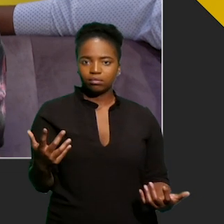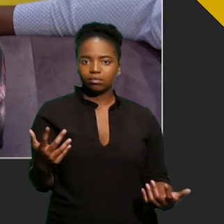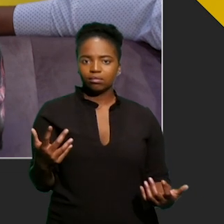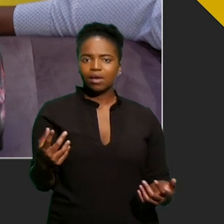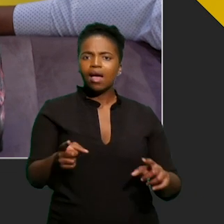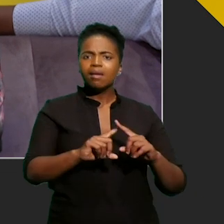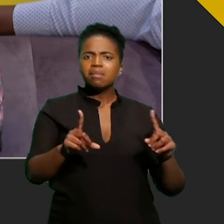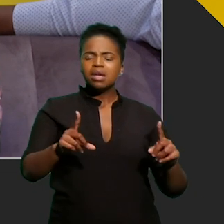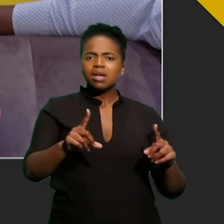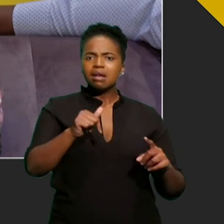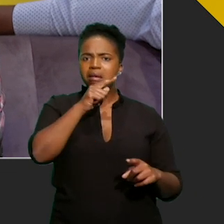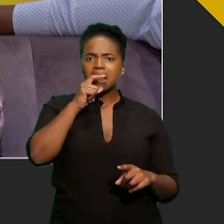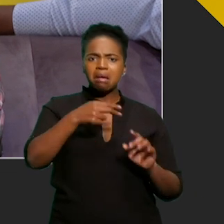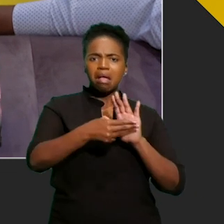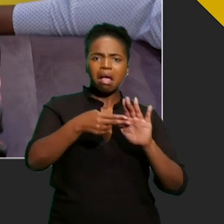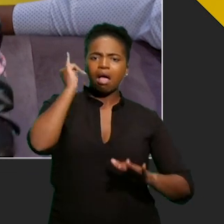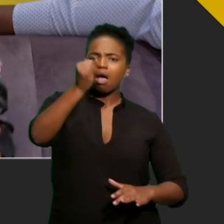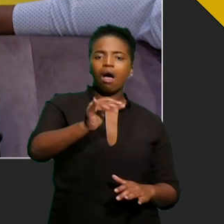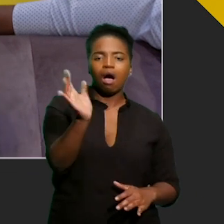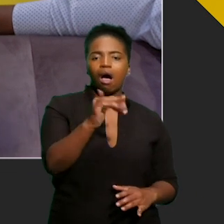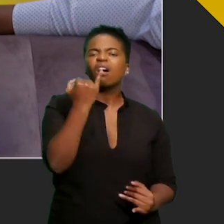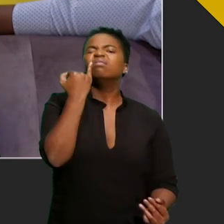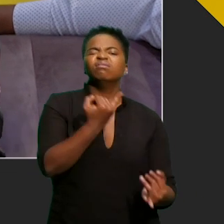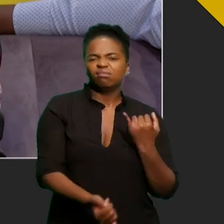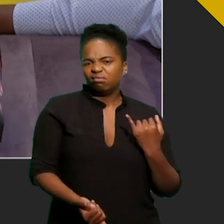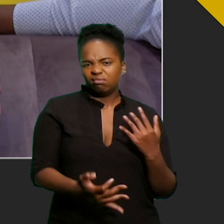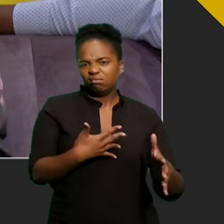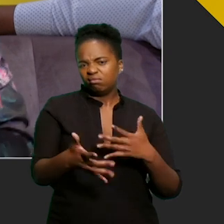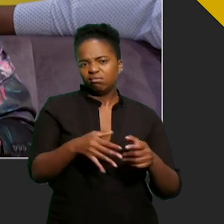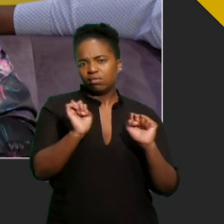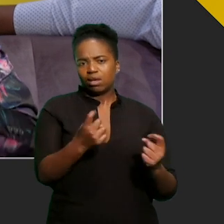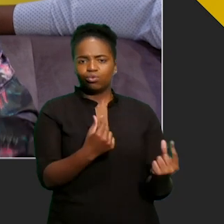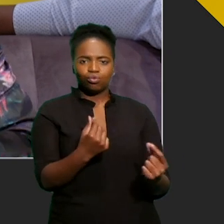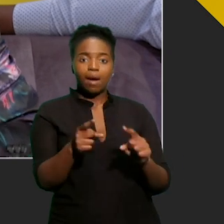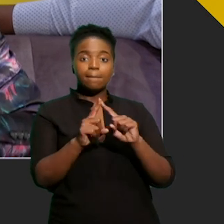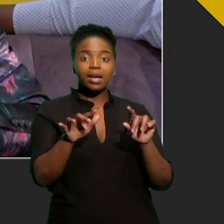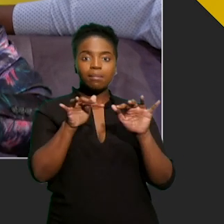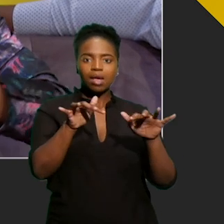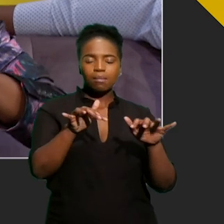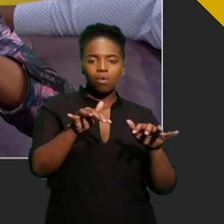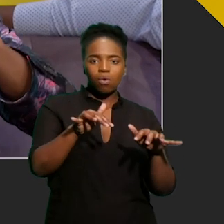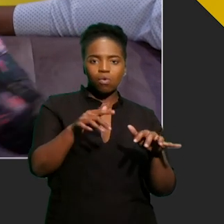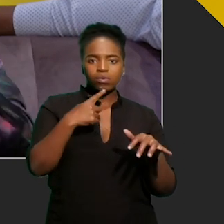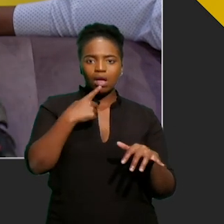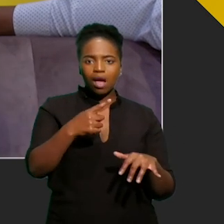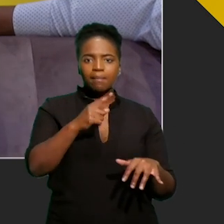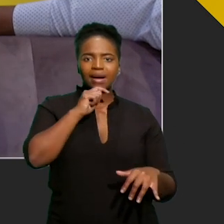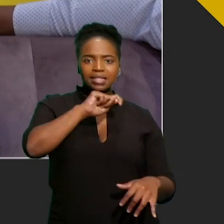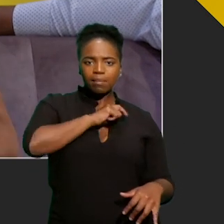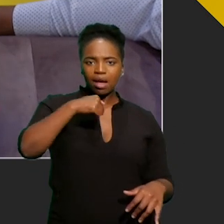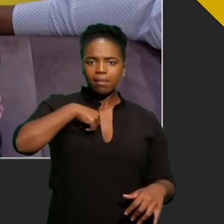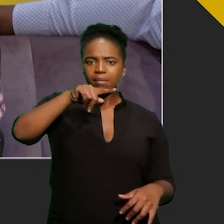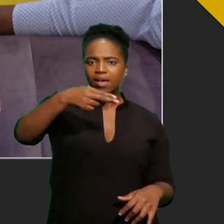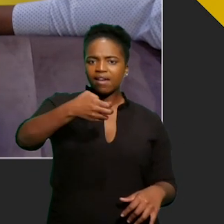malicious intent behind the information. Yeah. It was an error that anybody else can make. But now people who follow me and have built this relationship and know that